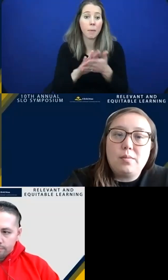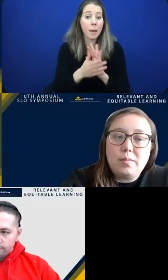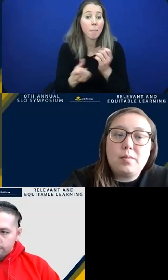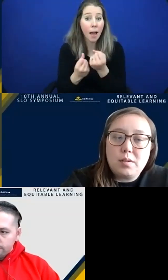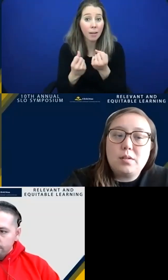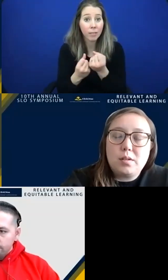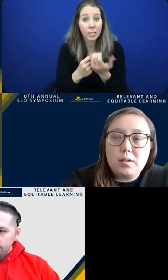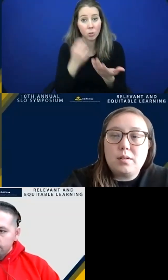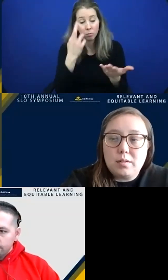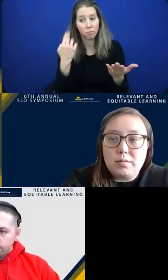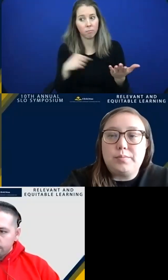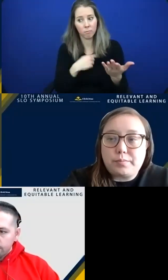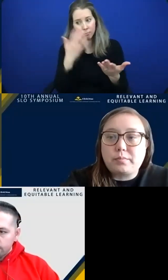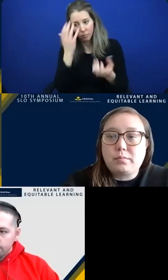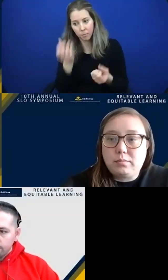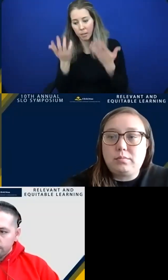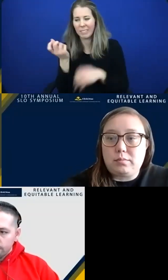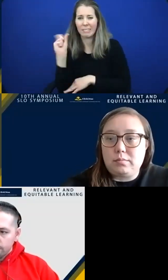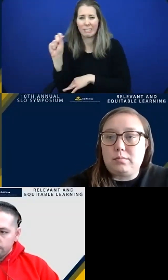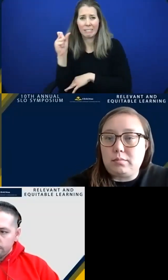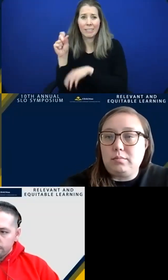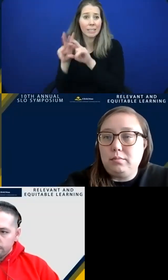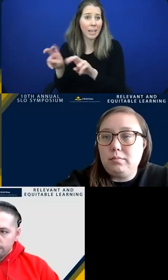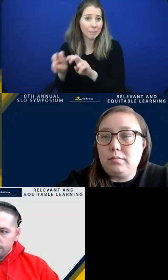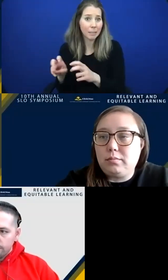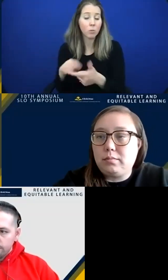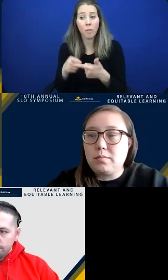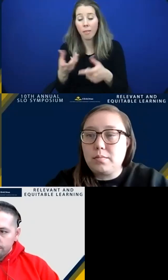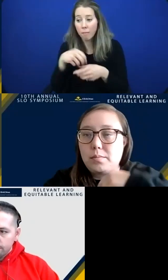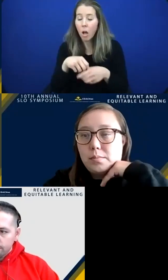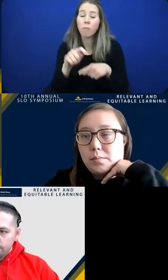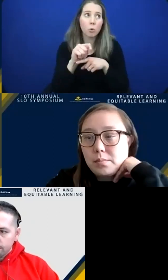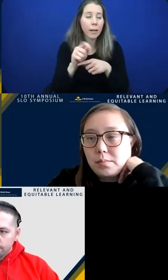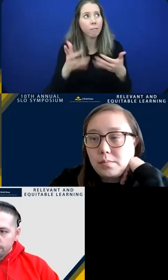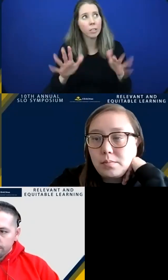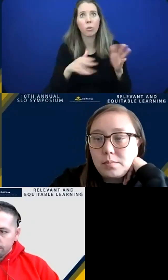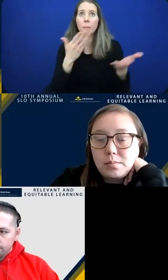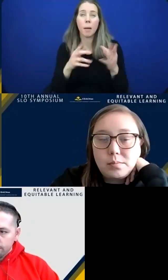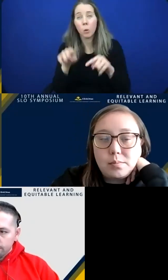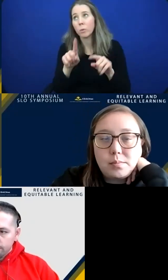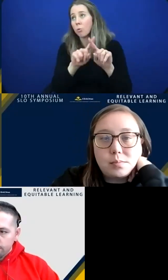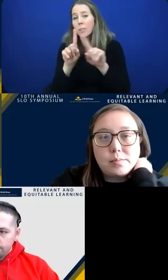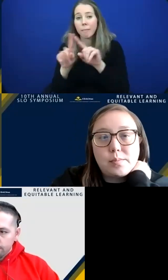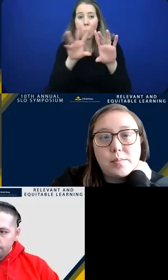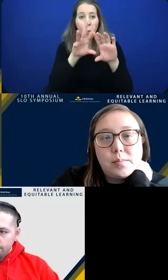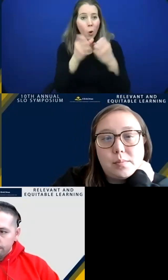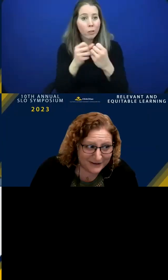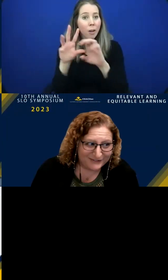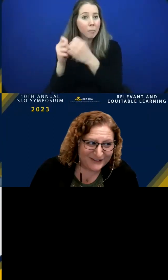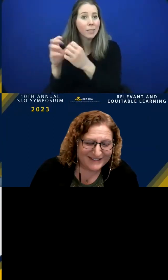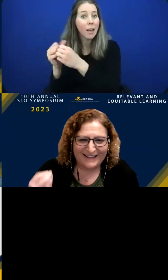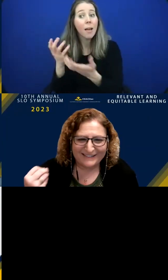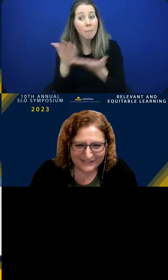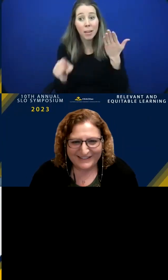a lot of them, of course, we know there's lots of resistance to assessment. So once they get in and get some of the training and maybe they go to, you know, different workshops and things, many of them